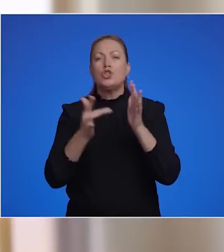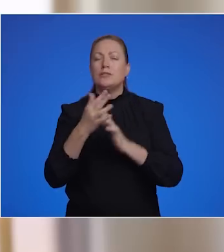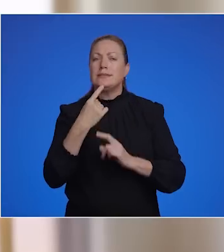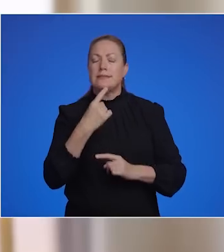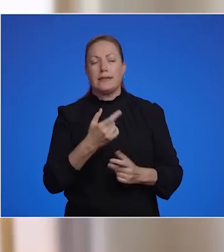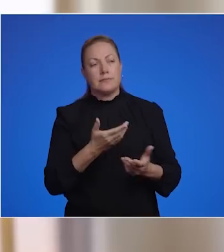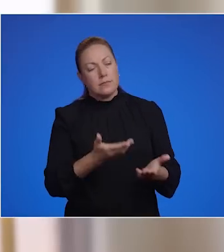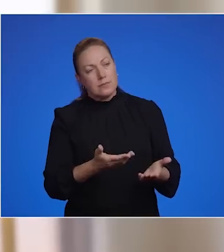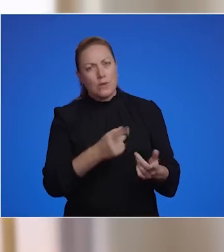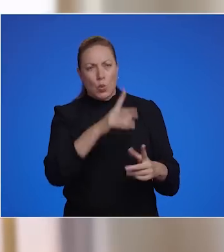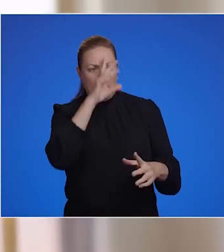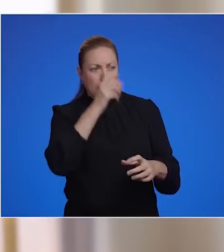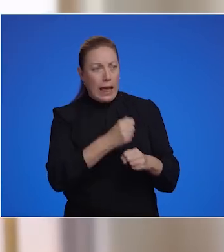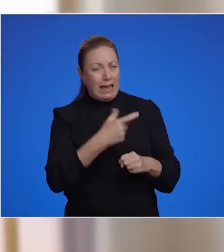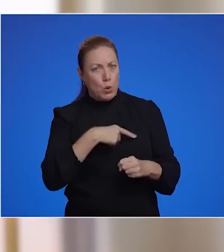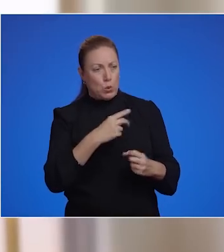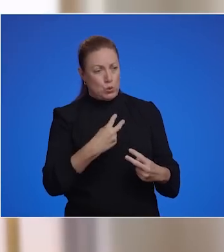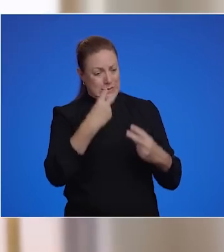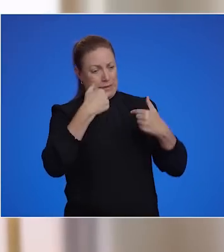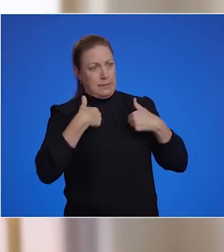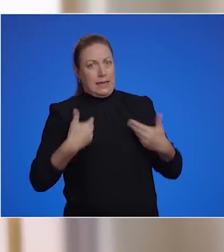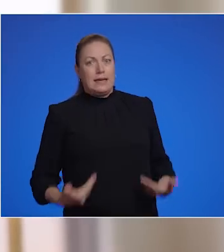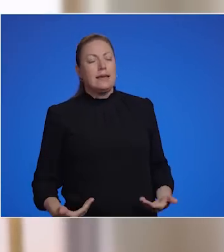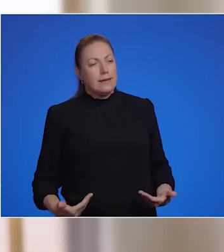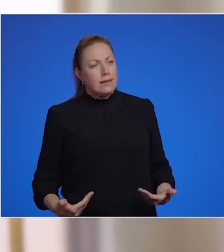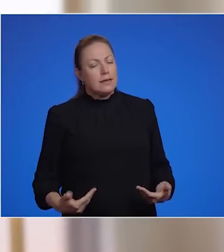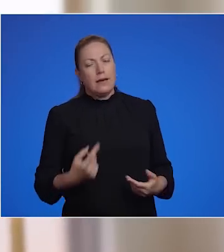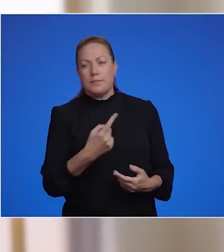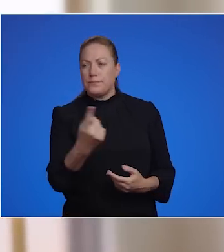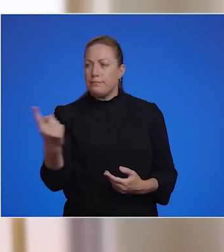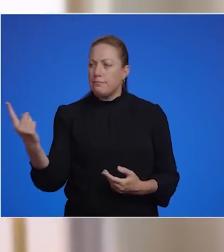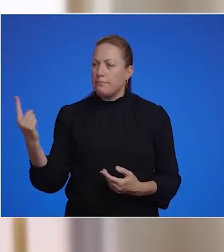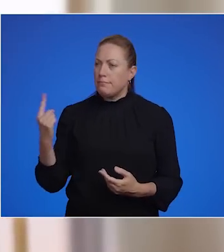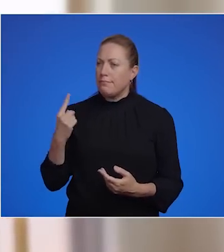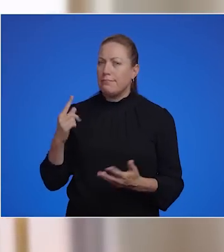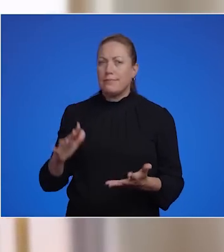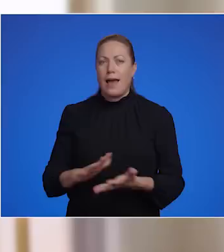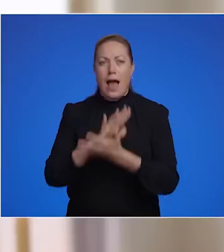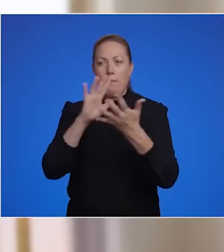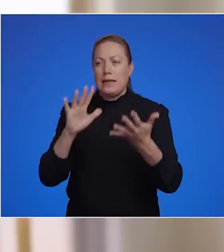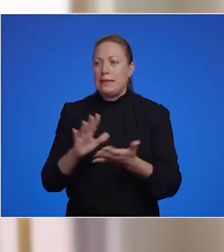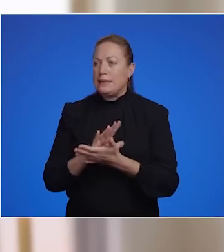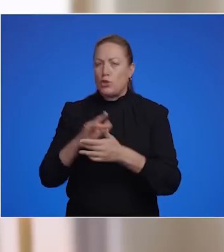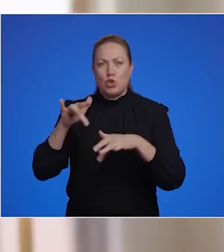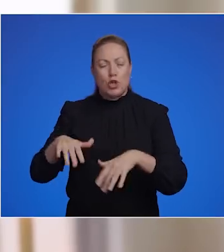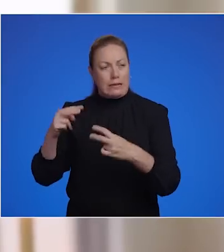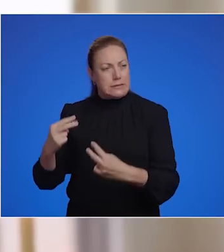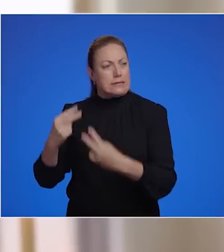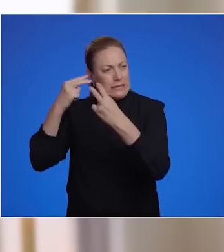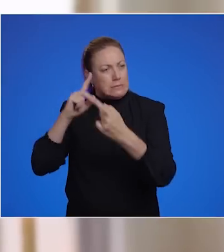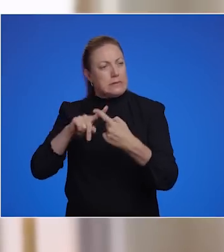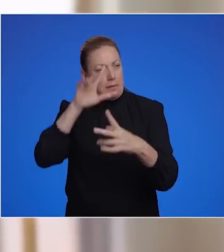Jesus said to him, "You believe because you can see me. Happy are those who have not seen and yet believe."